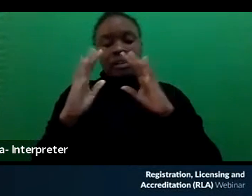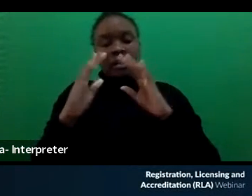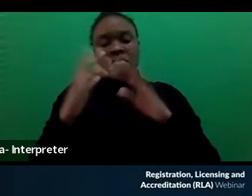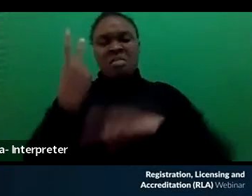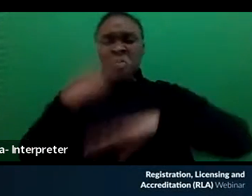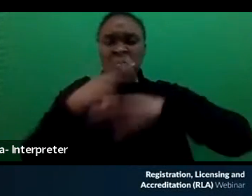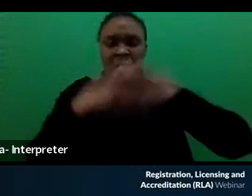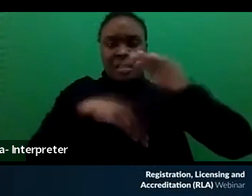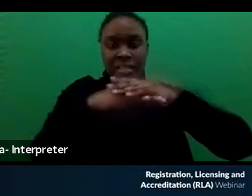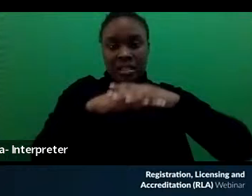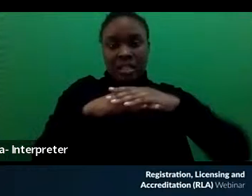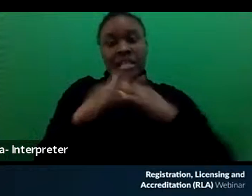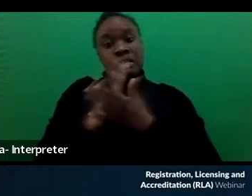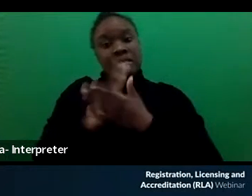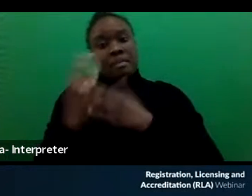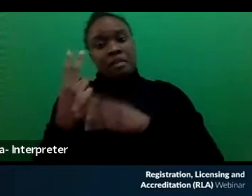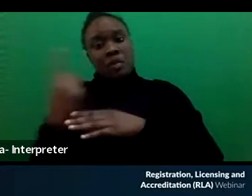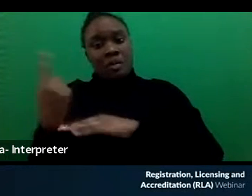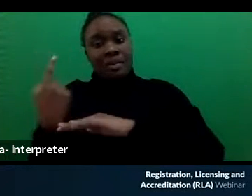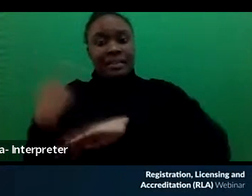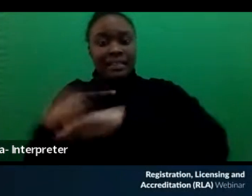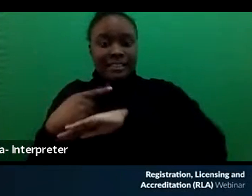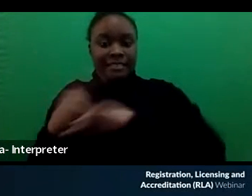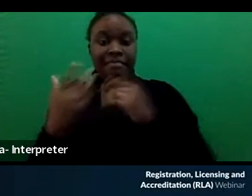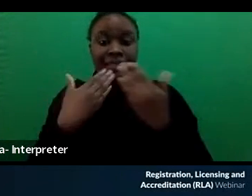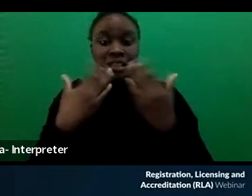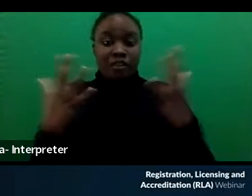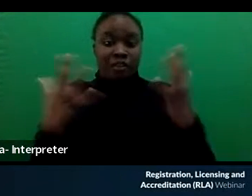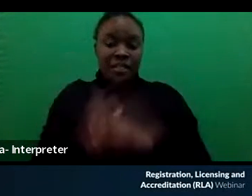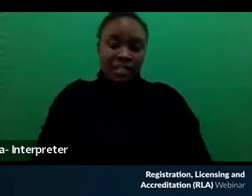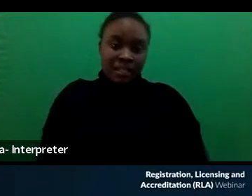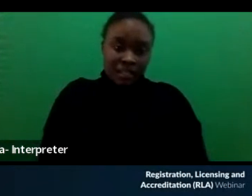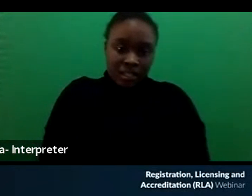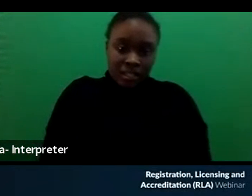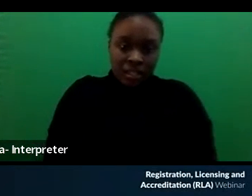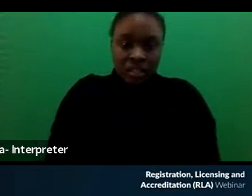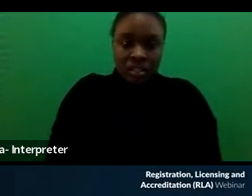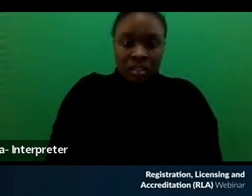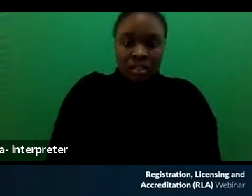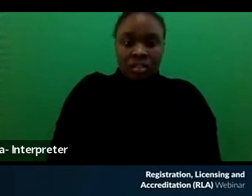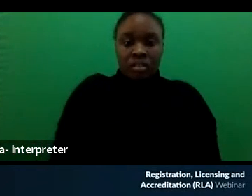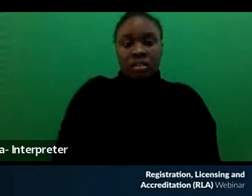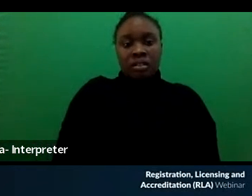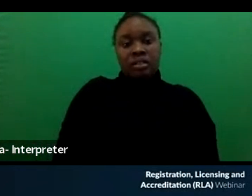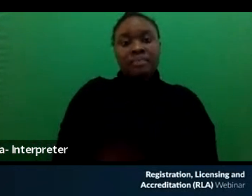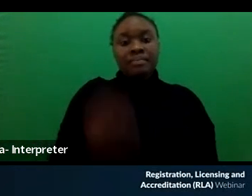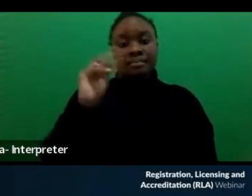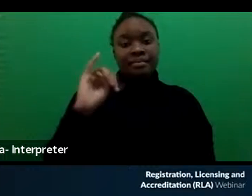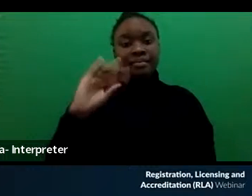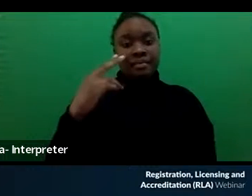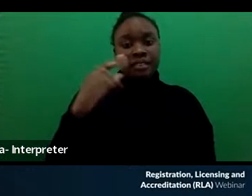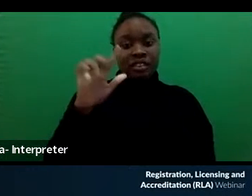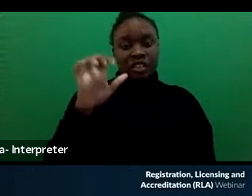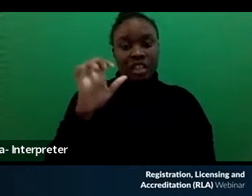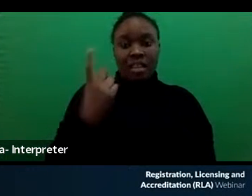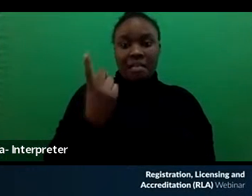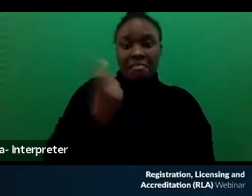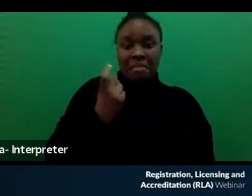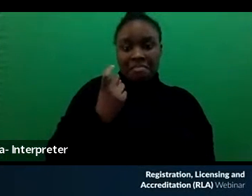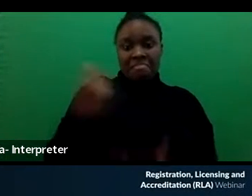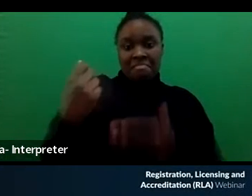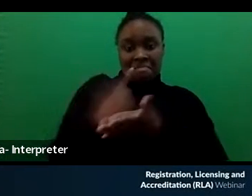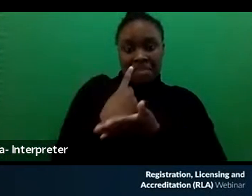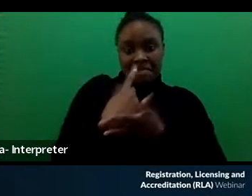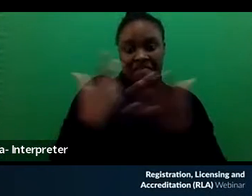can take 21 days. Thank you very much, Chair. Thank you, Samuel. Michelle has just sent us a very interesting question on